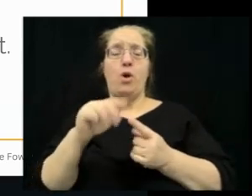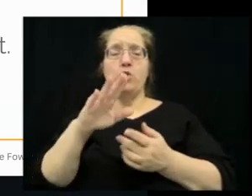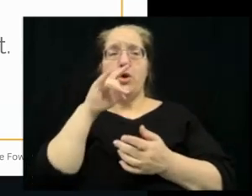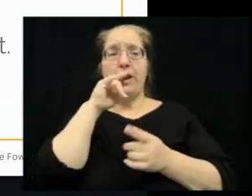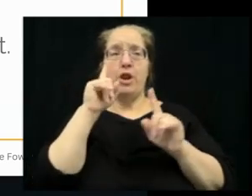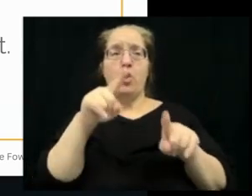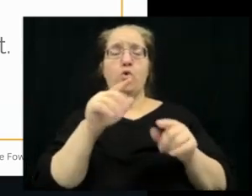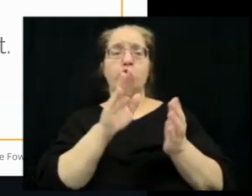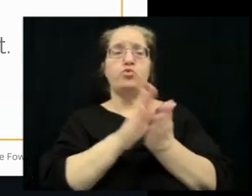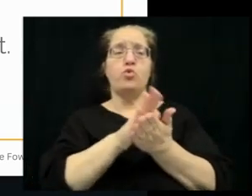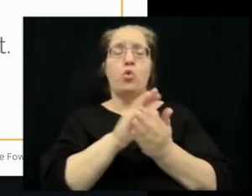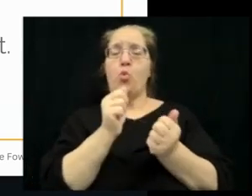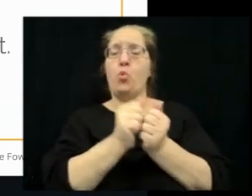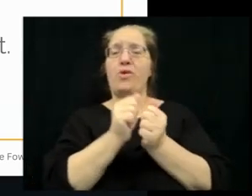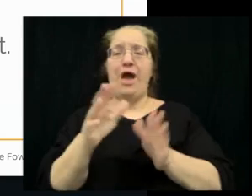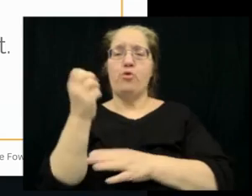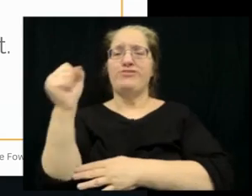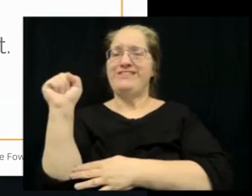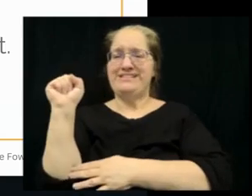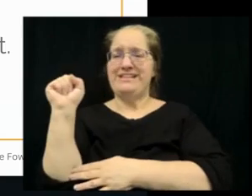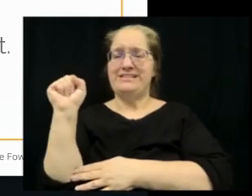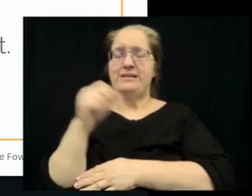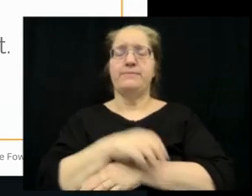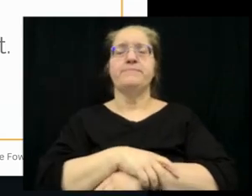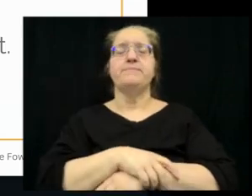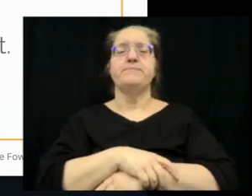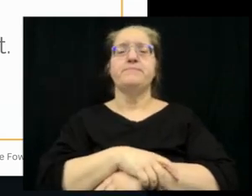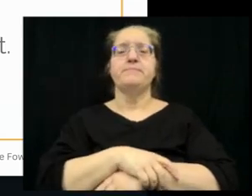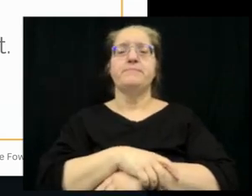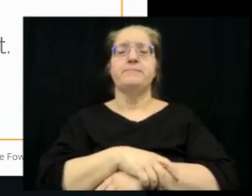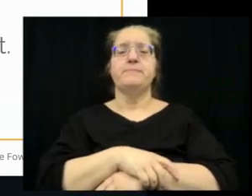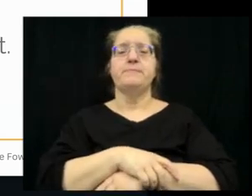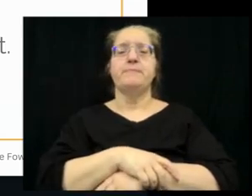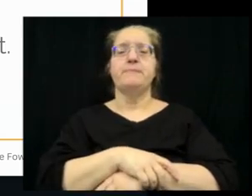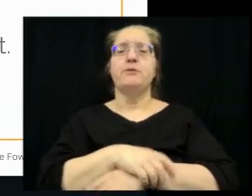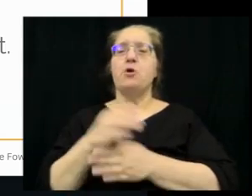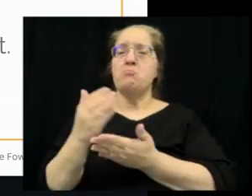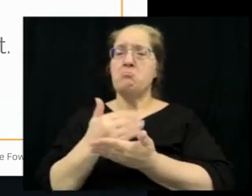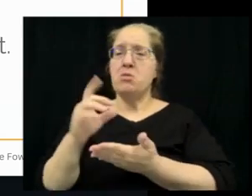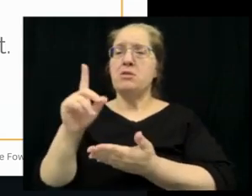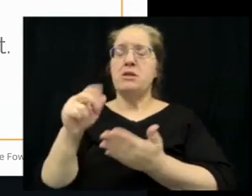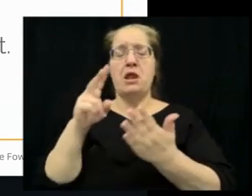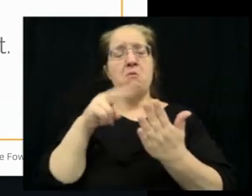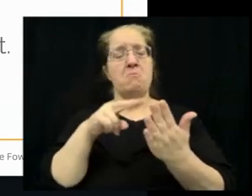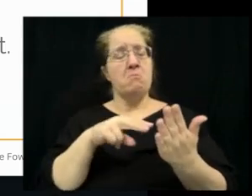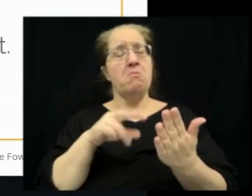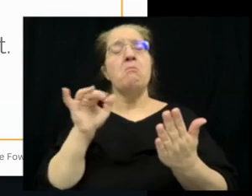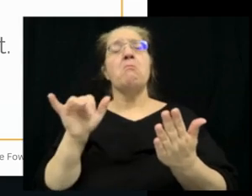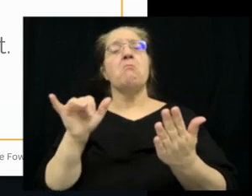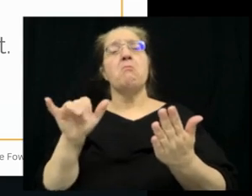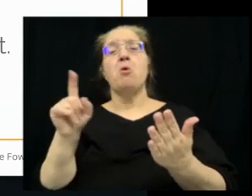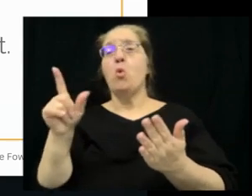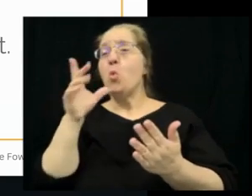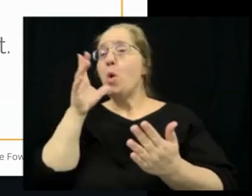any resistance. After examining the data, I noticed one parent